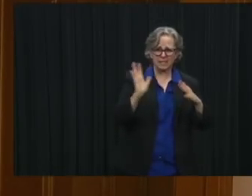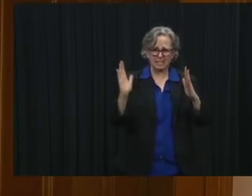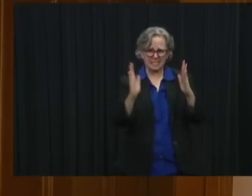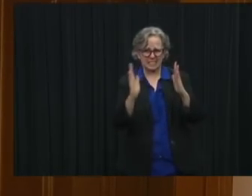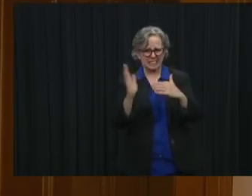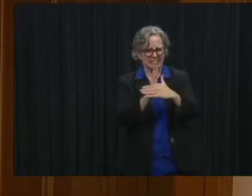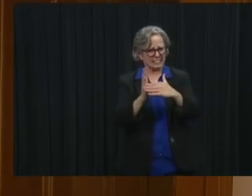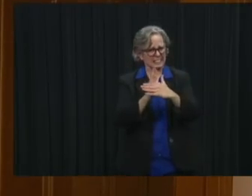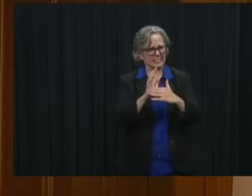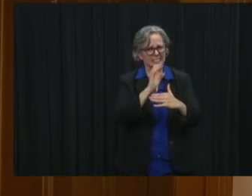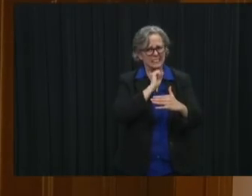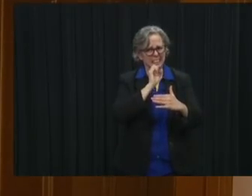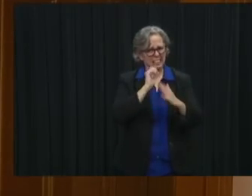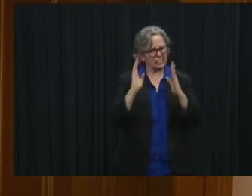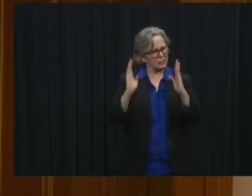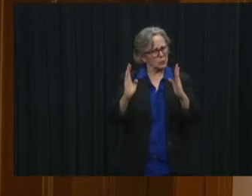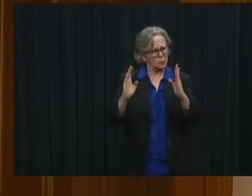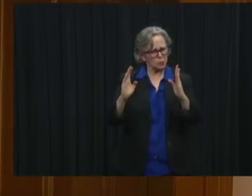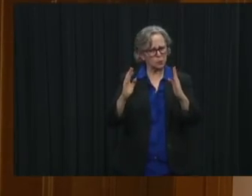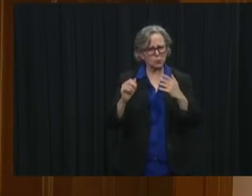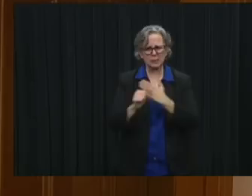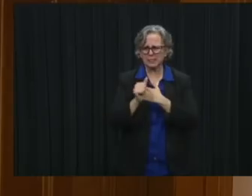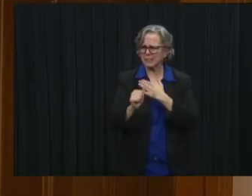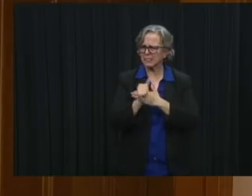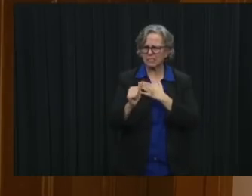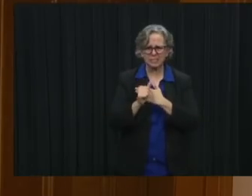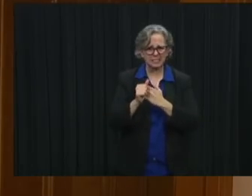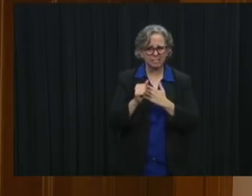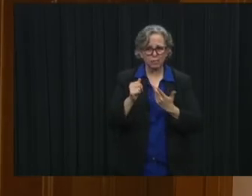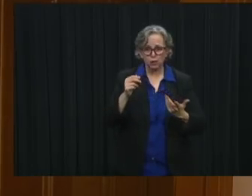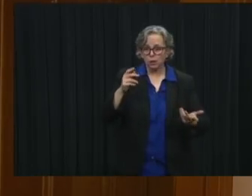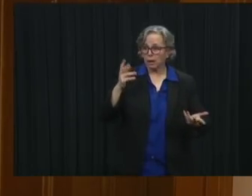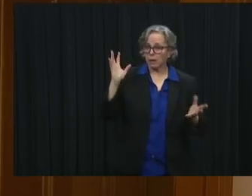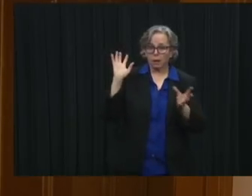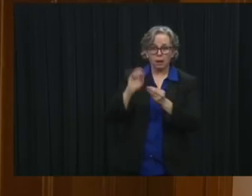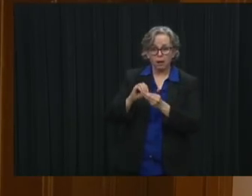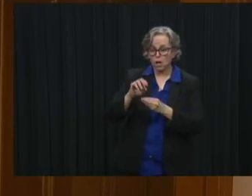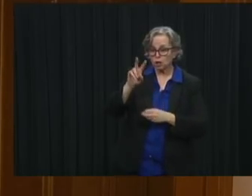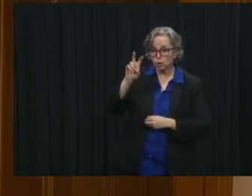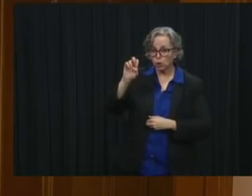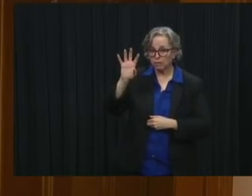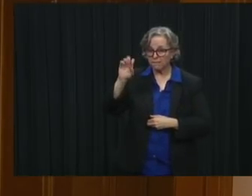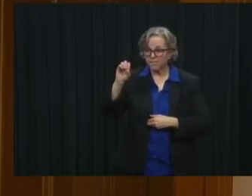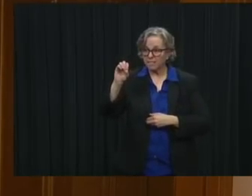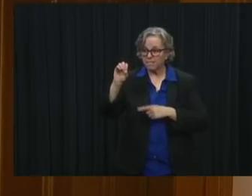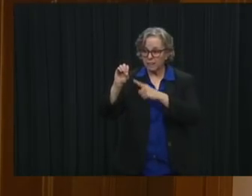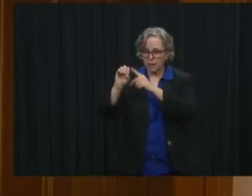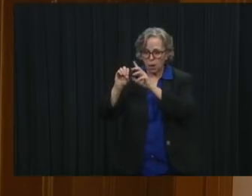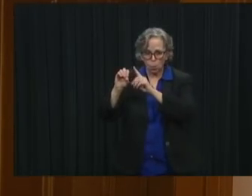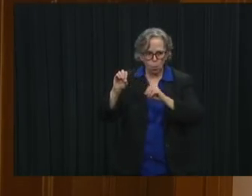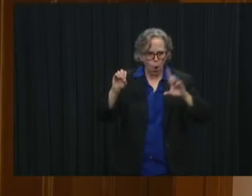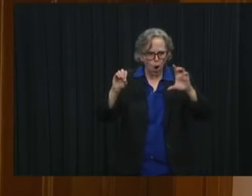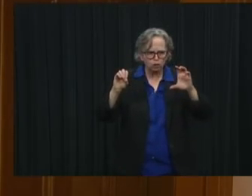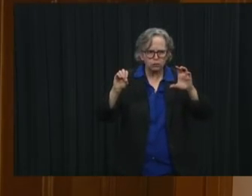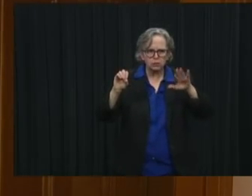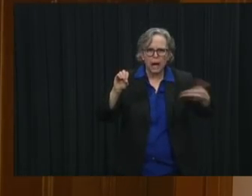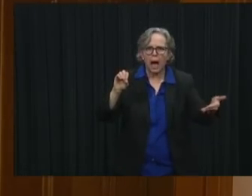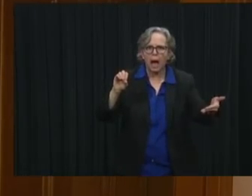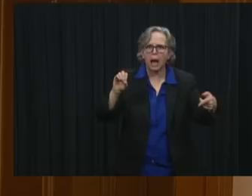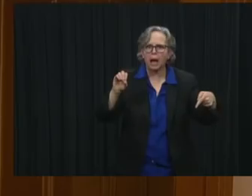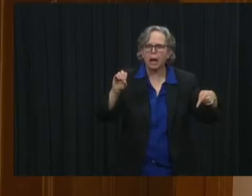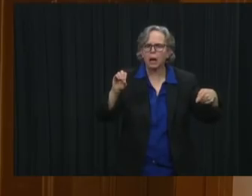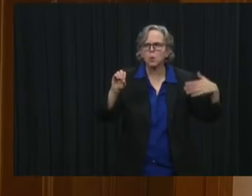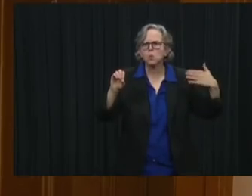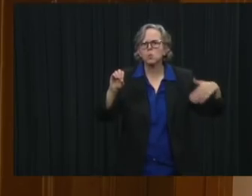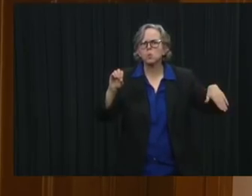in 250 is fatality rate in the 40 to 50-year-old age group. So I really want us all to take this seriously